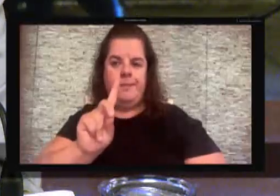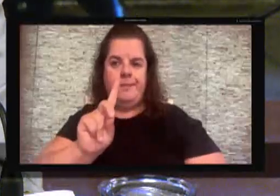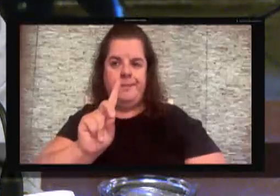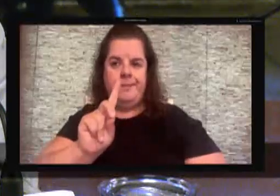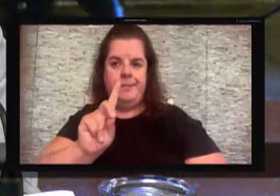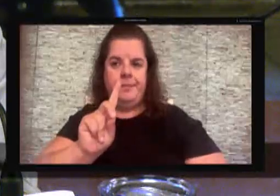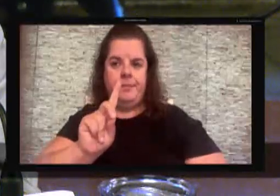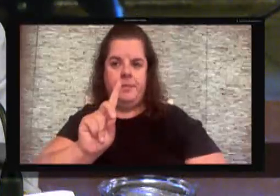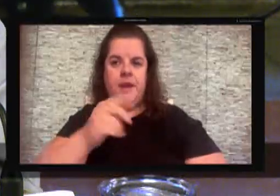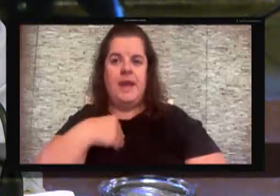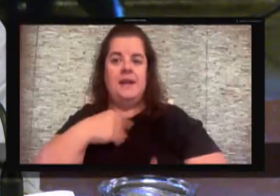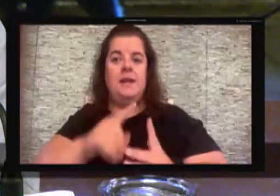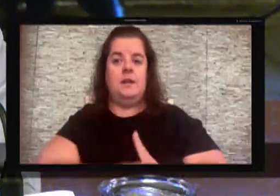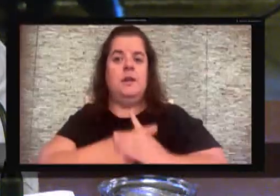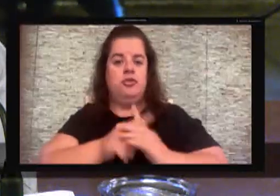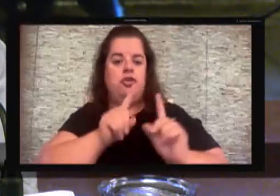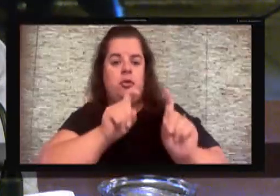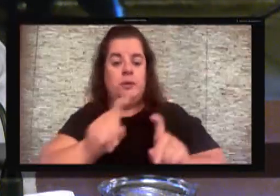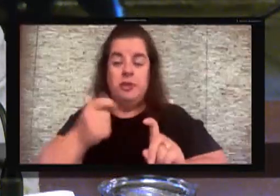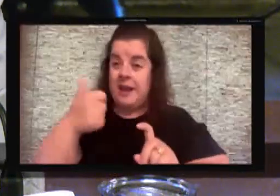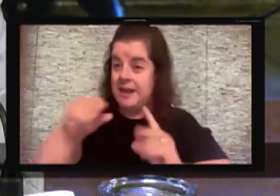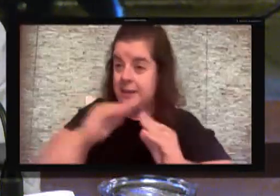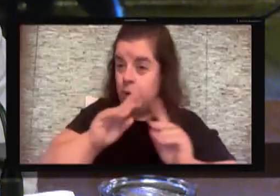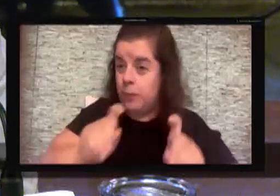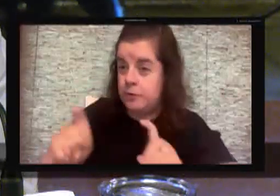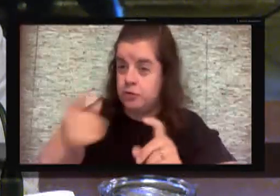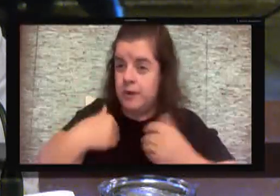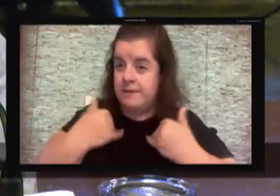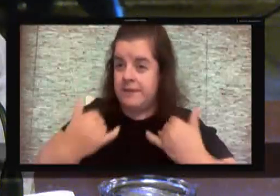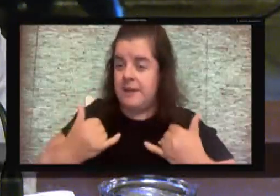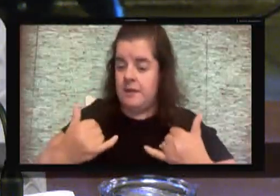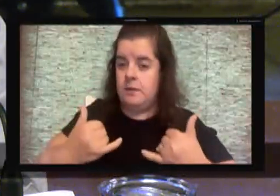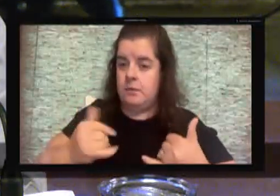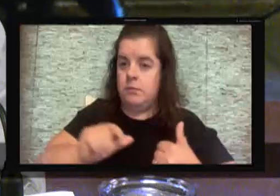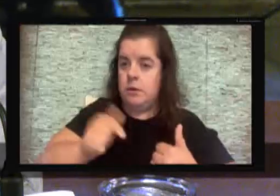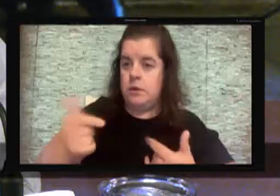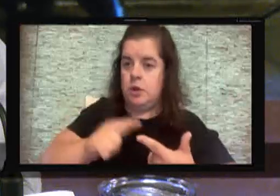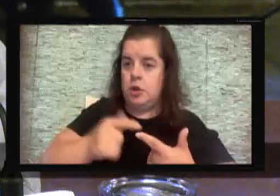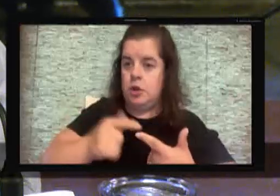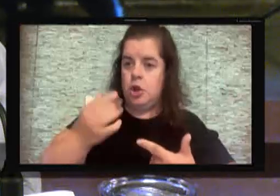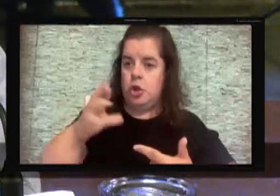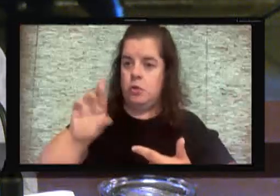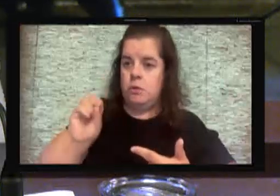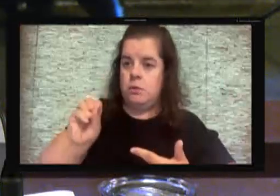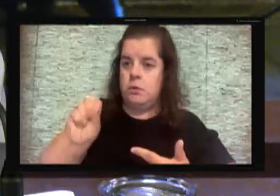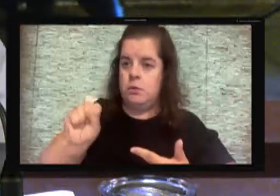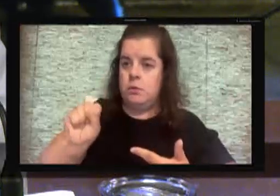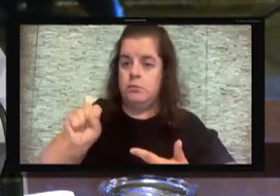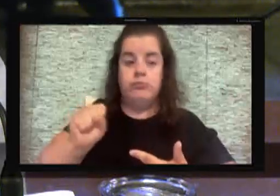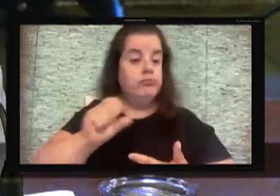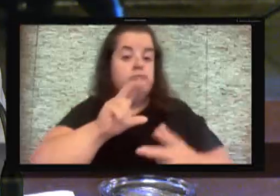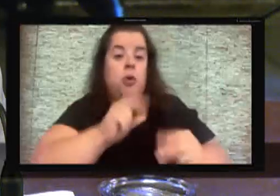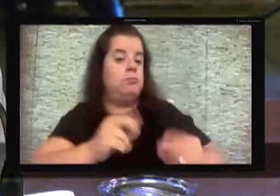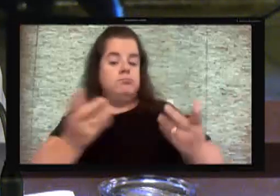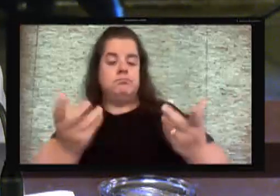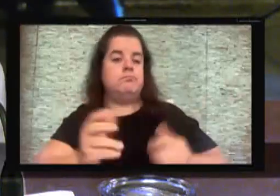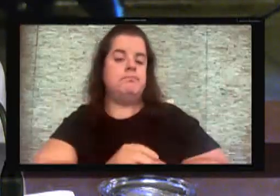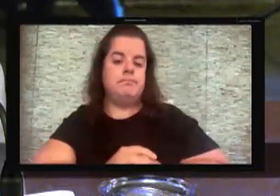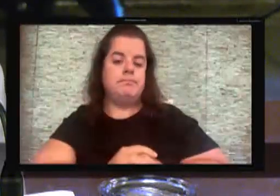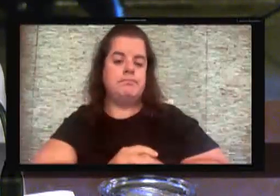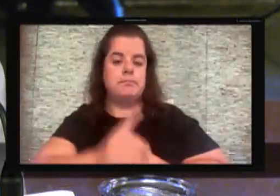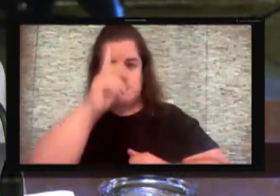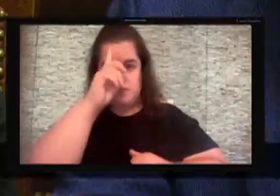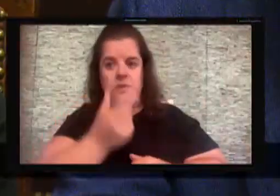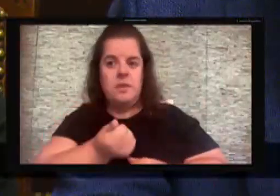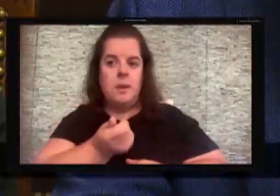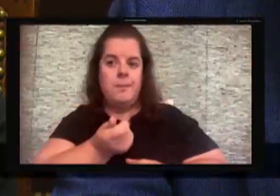initial questions here, so are there any further questions that you have? And then Councilwoman Gross. No, I guess, I mean, I think this is a little bit